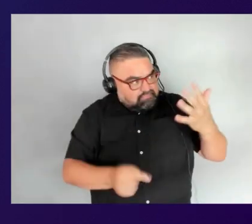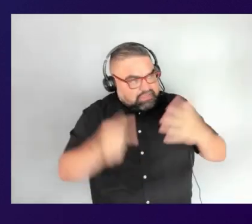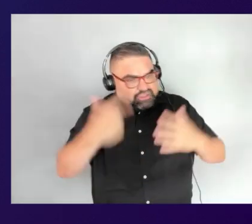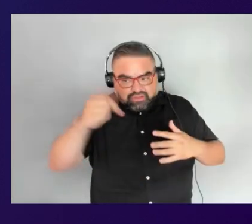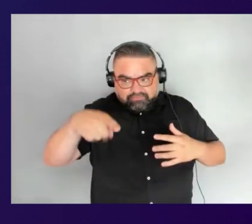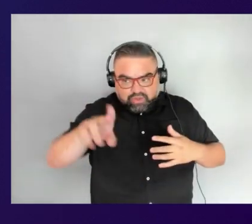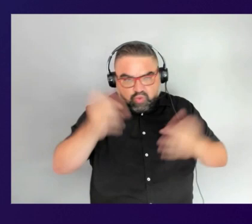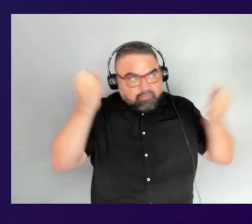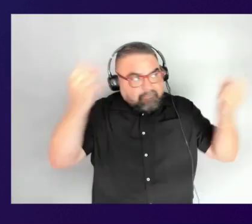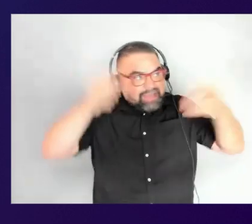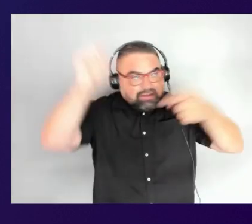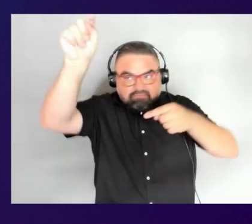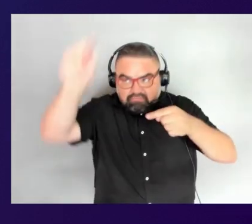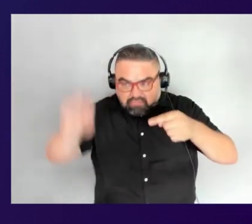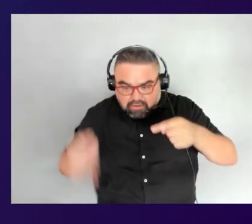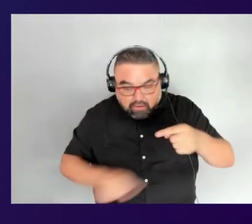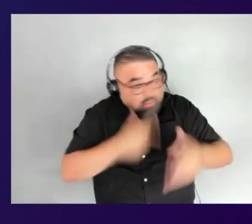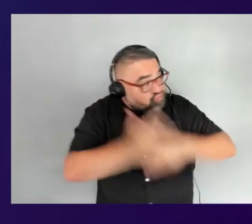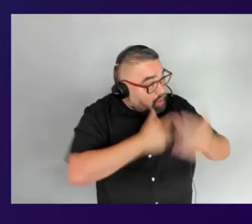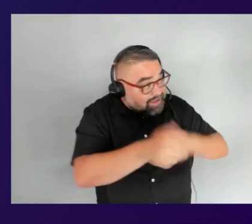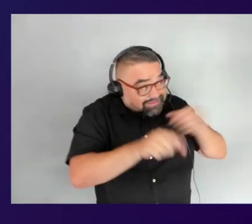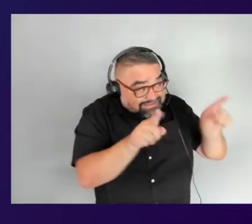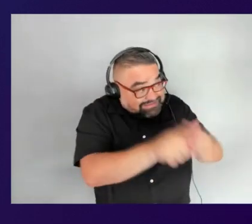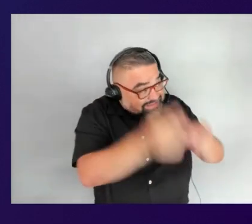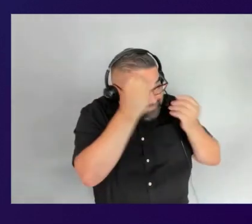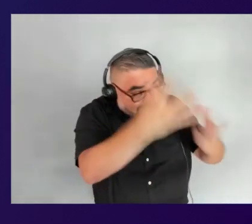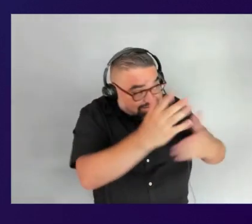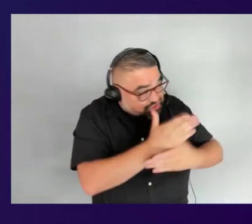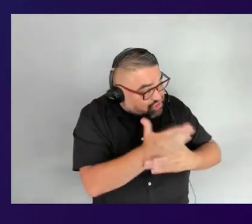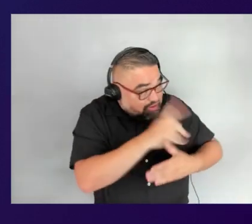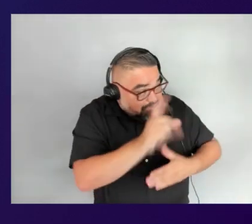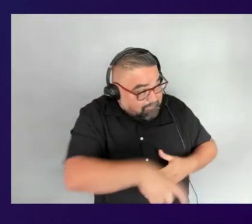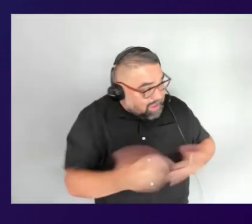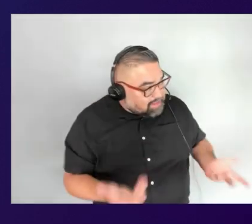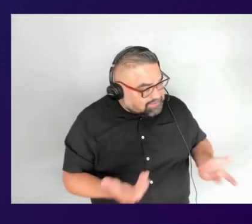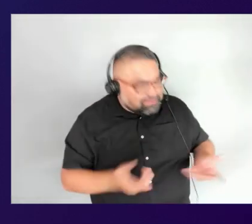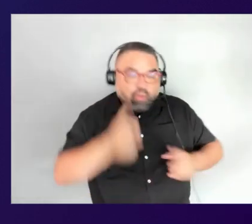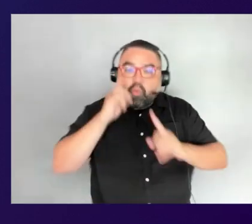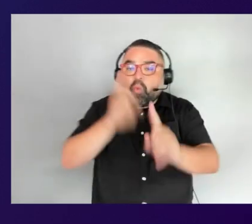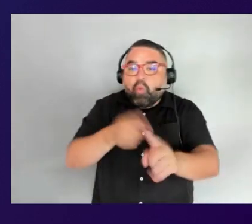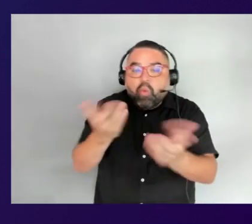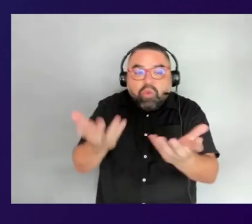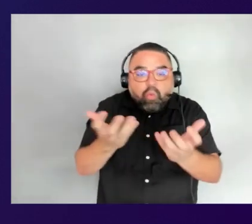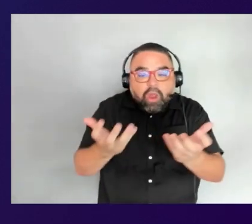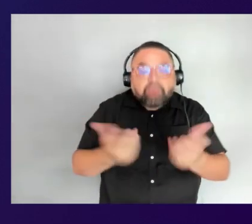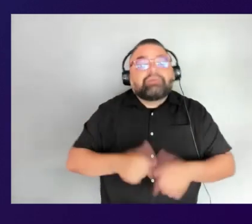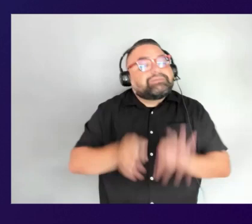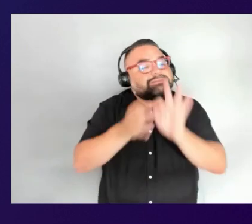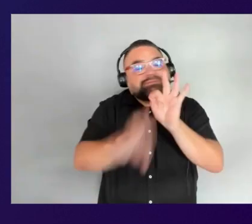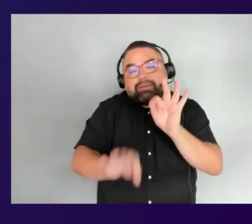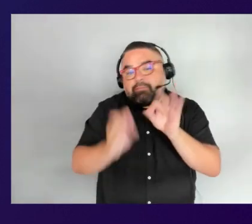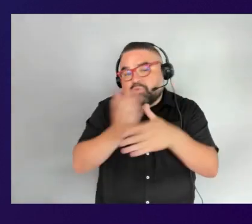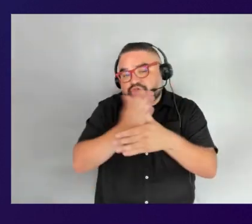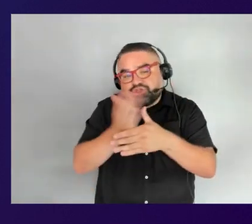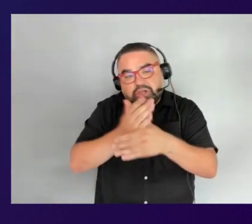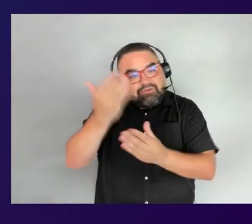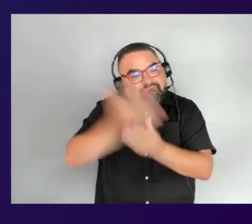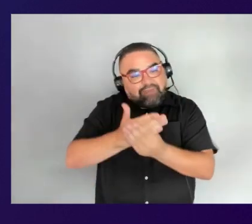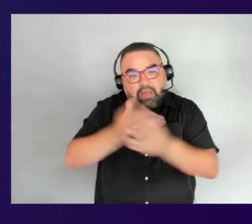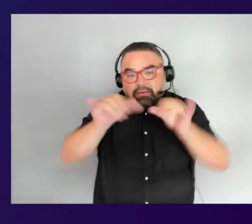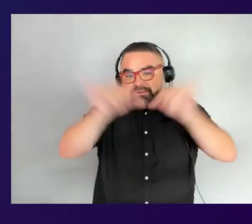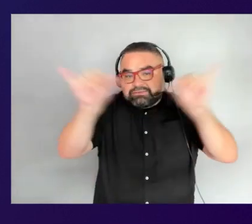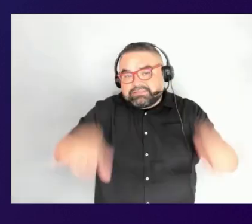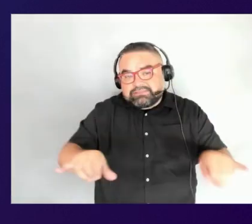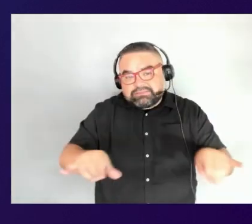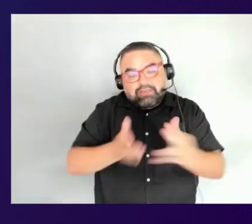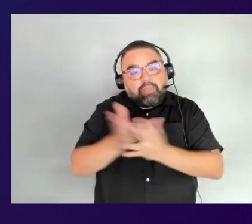need to process the same shared set of data. And so what they're looking for is a simple shared file system they can access over NFS that's fast,